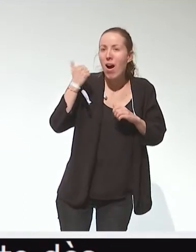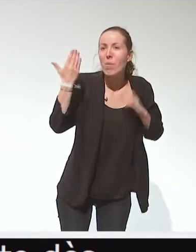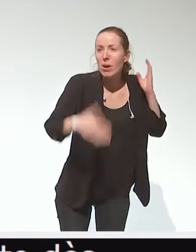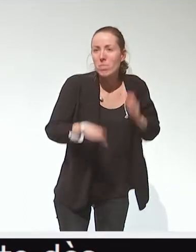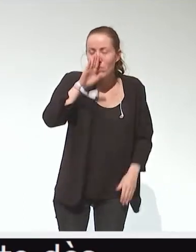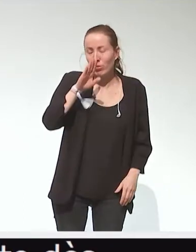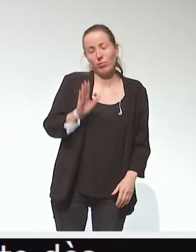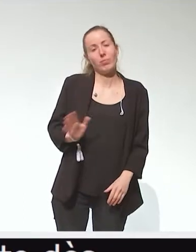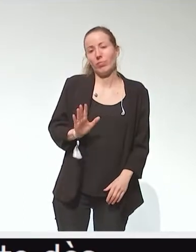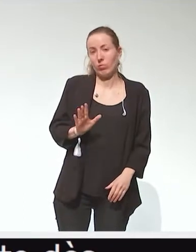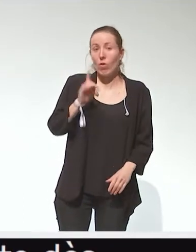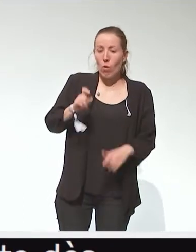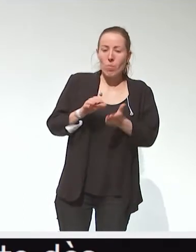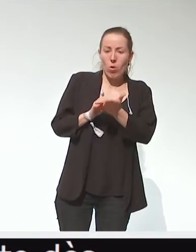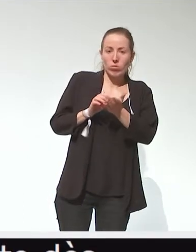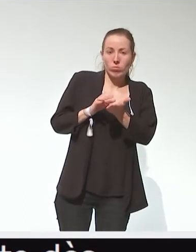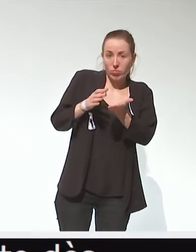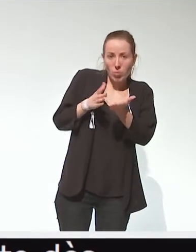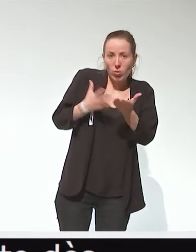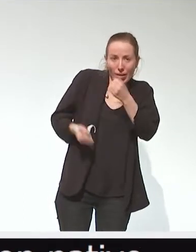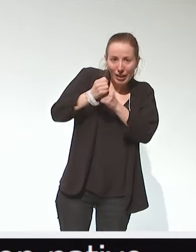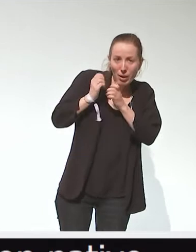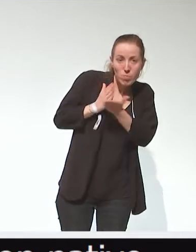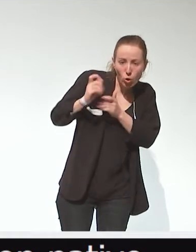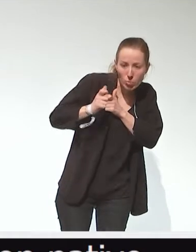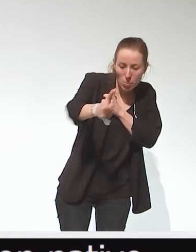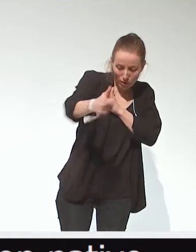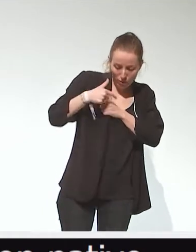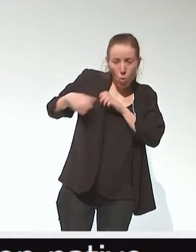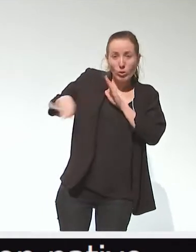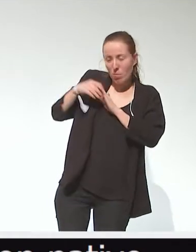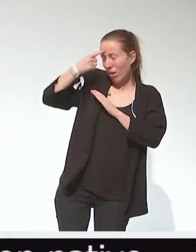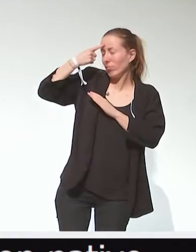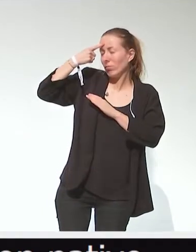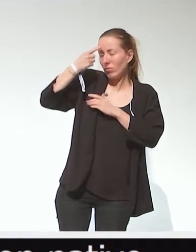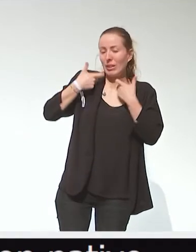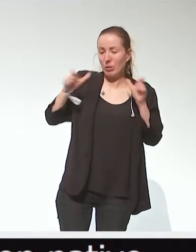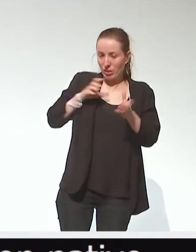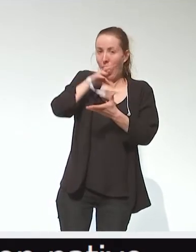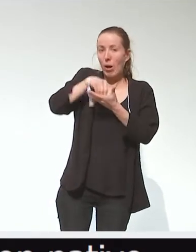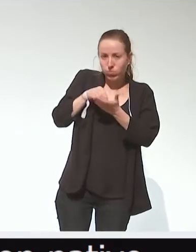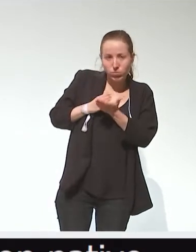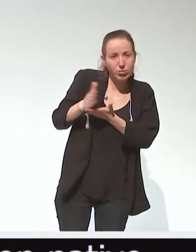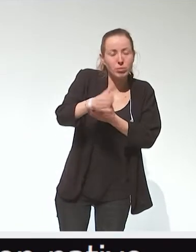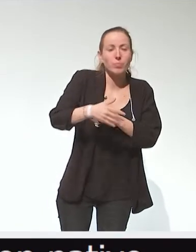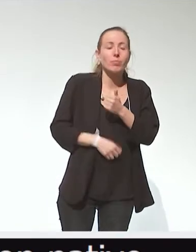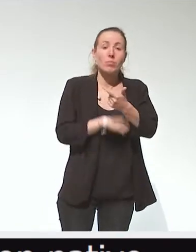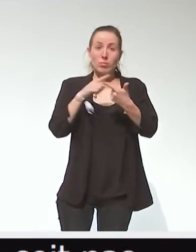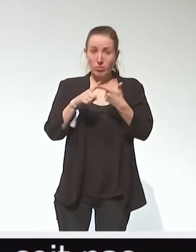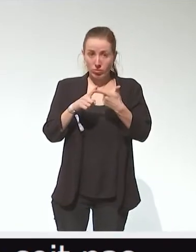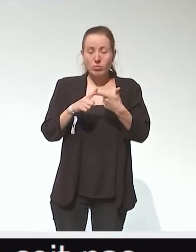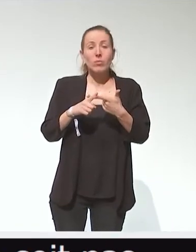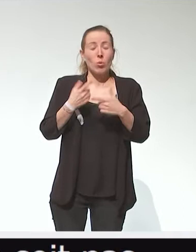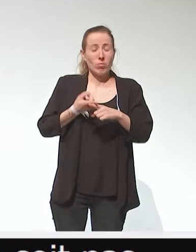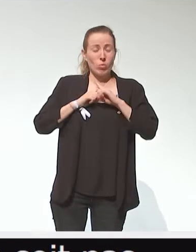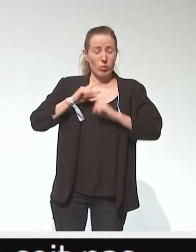so that things do not come as an afterthought. Second conviction: